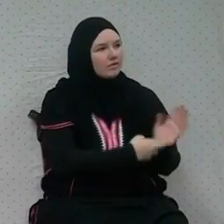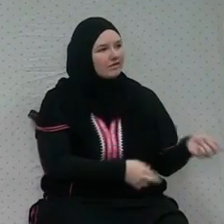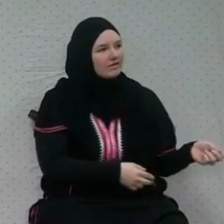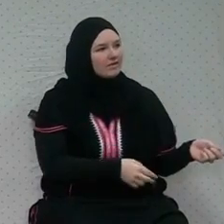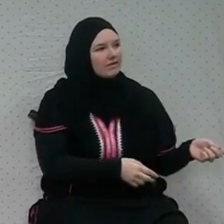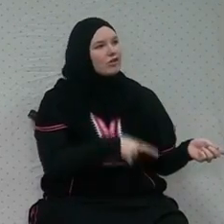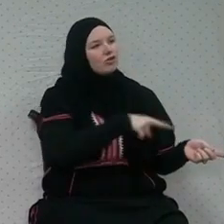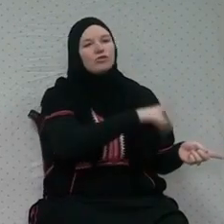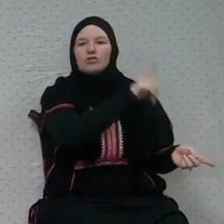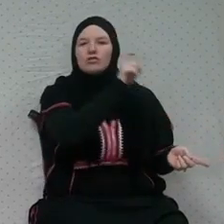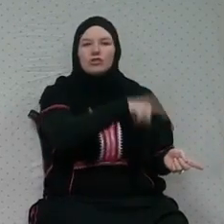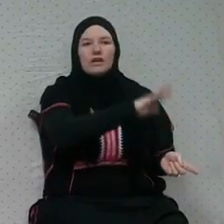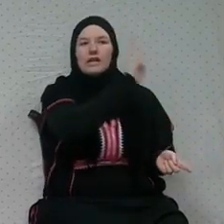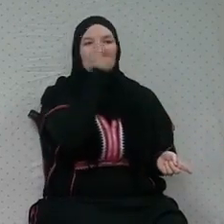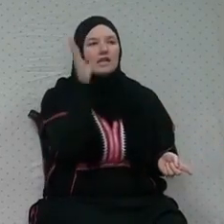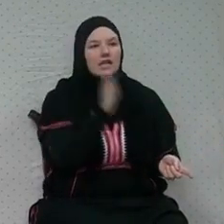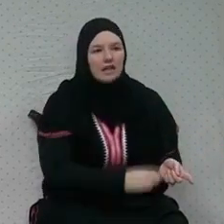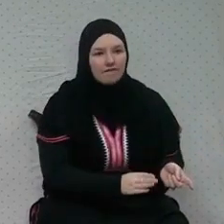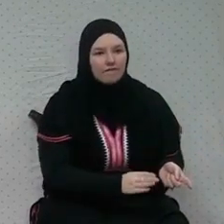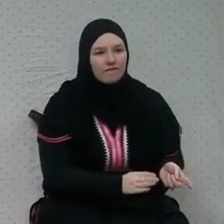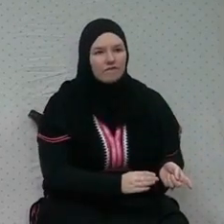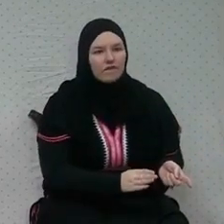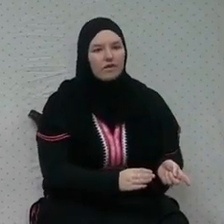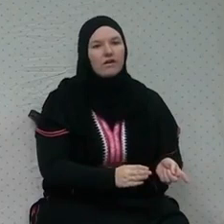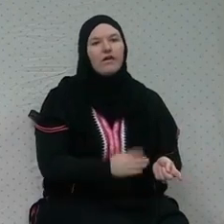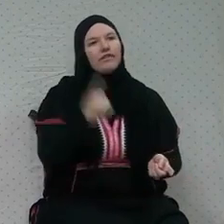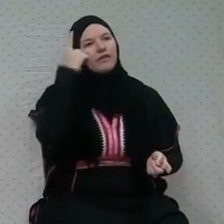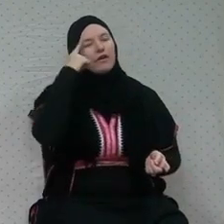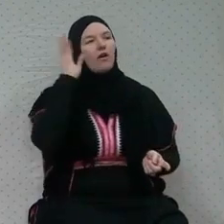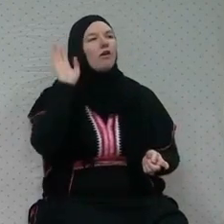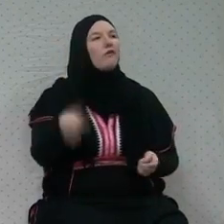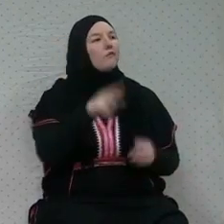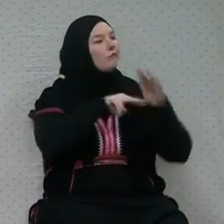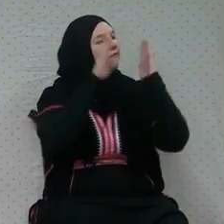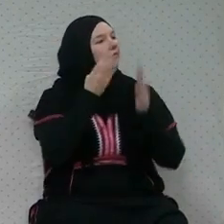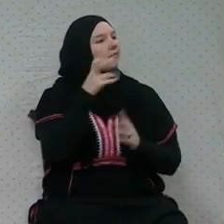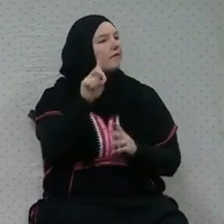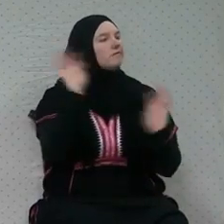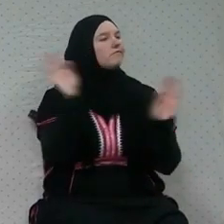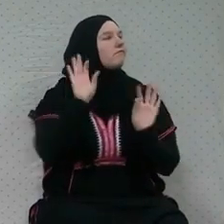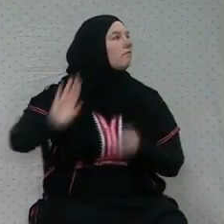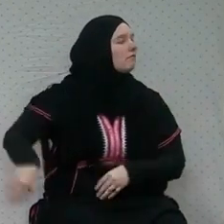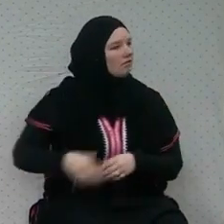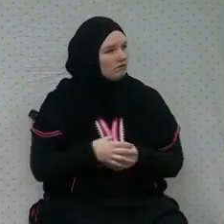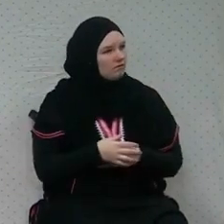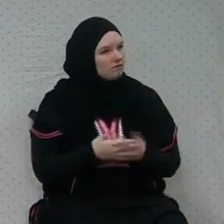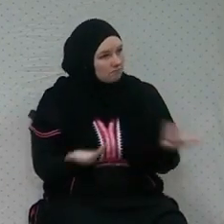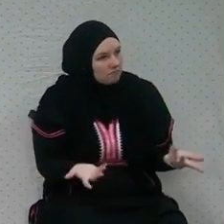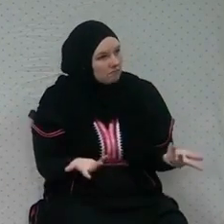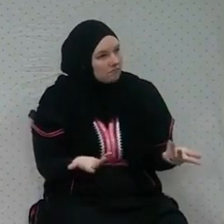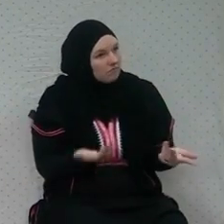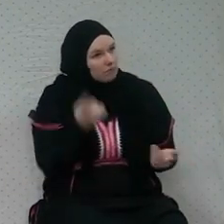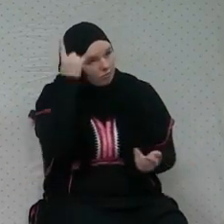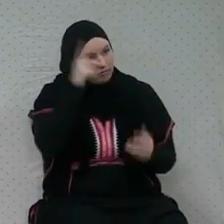should never take the word of the Prophet lightly. You have to give it respect. And you have to give